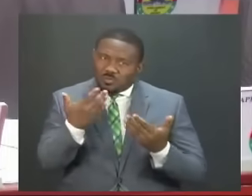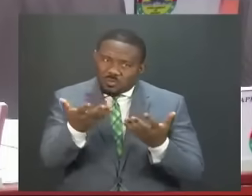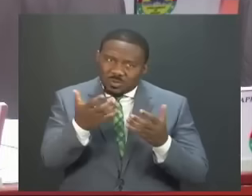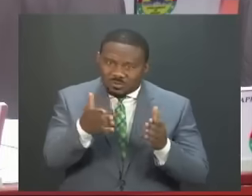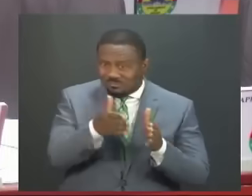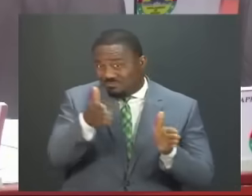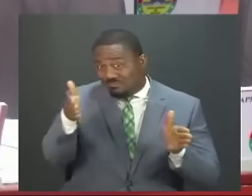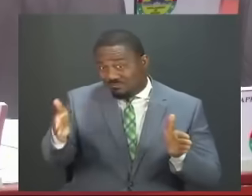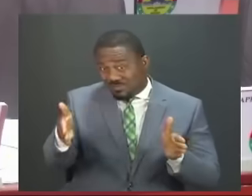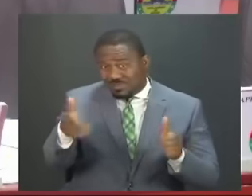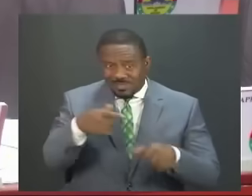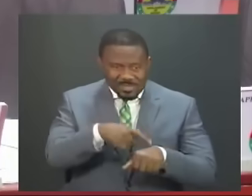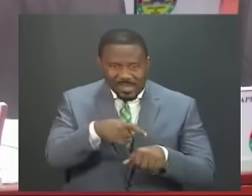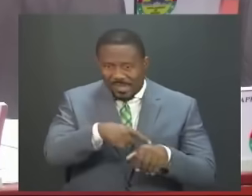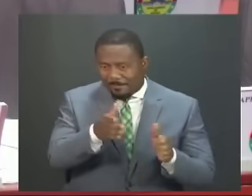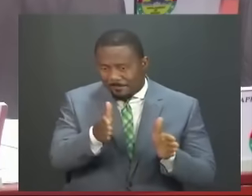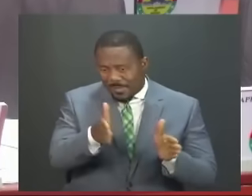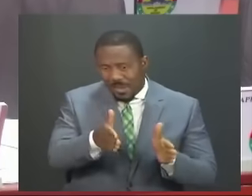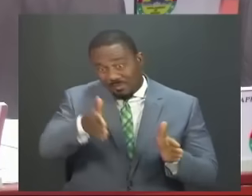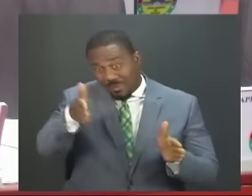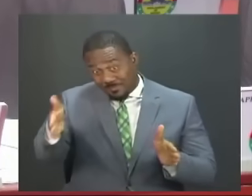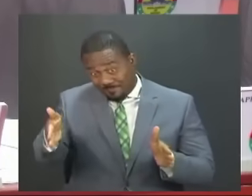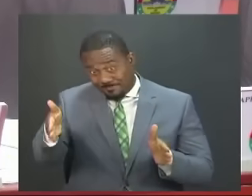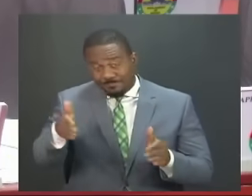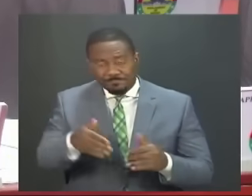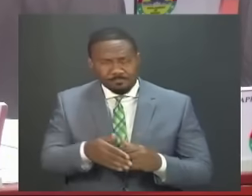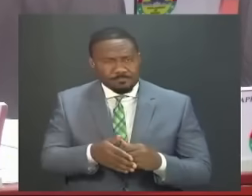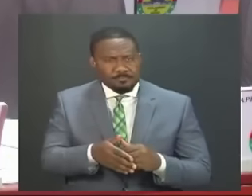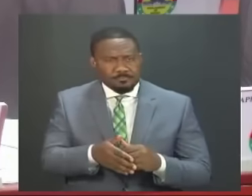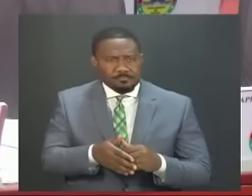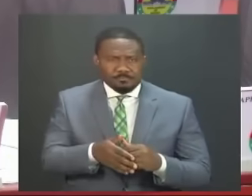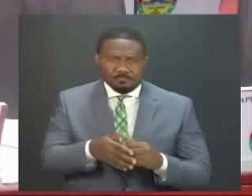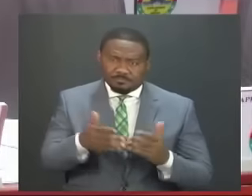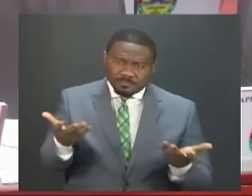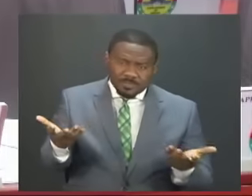file. Mr. Speaker, all these